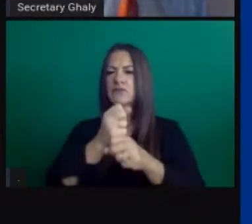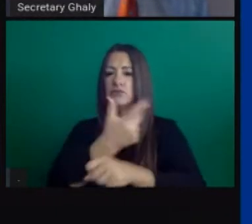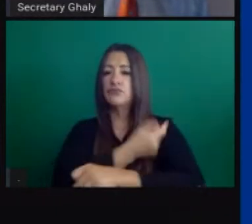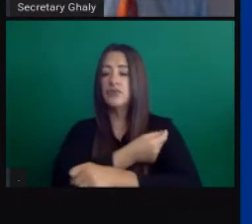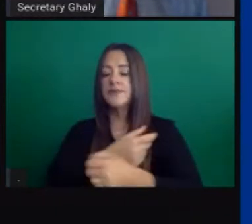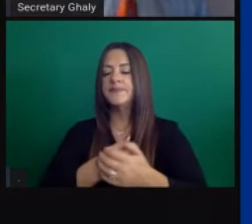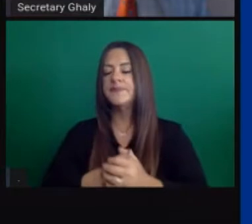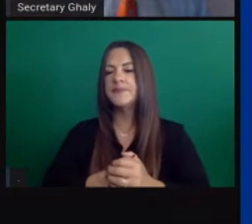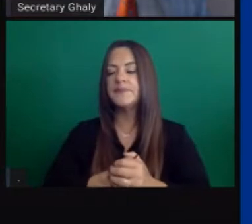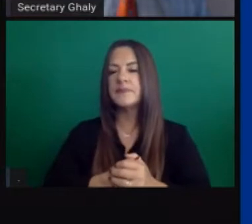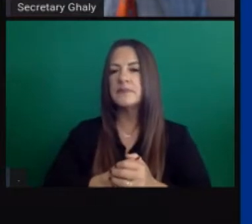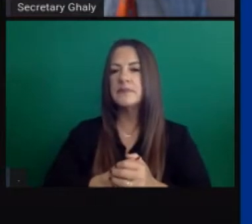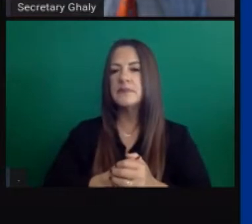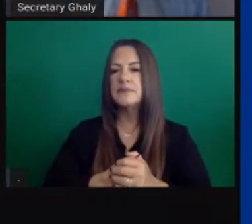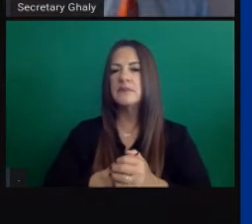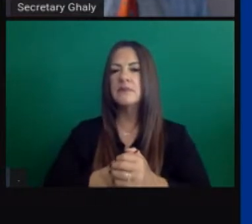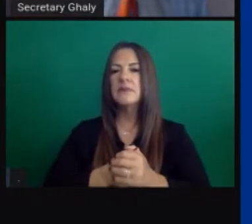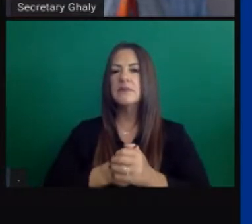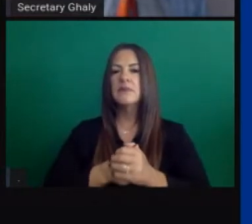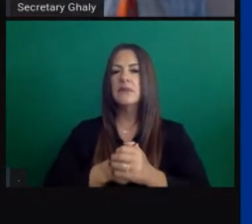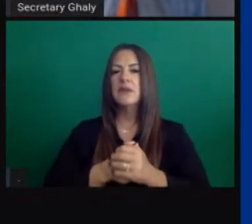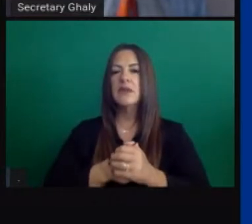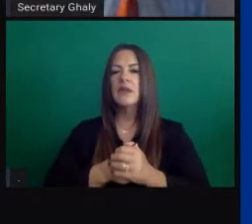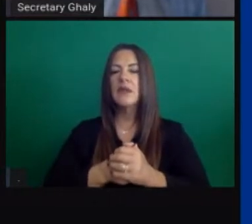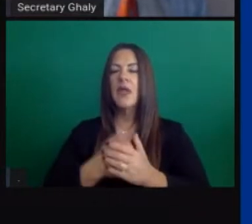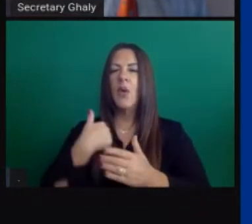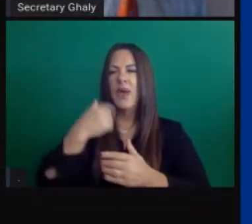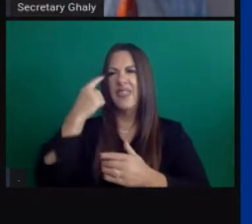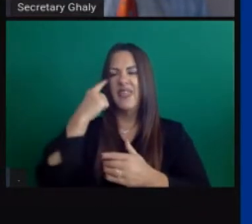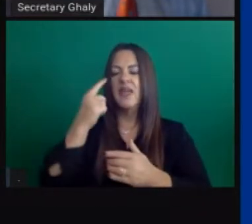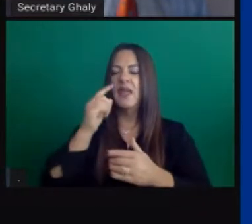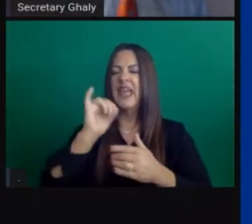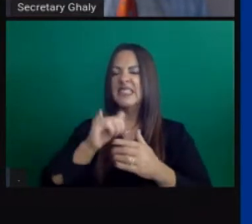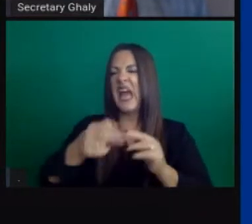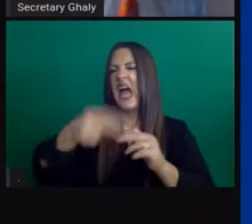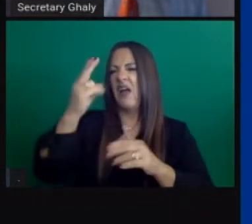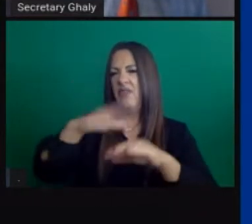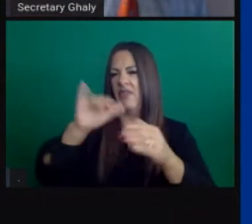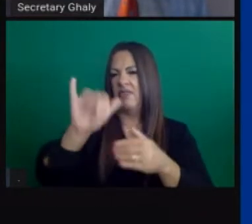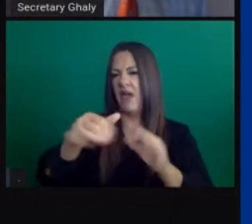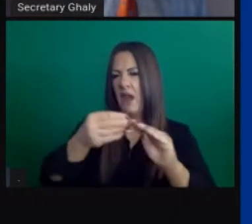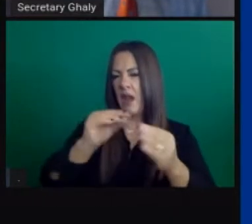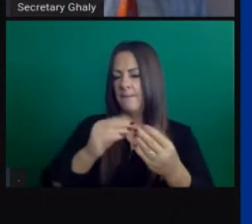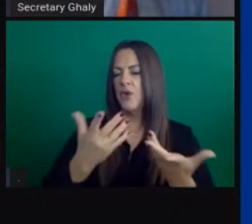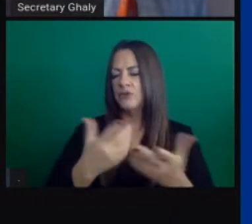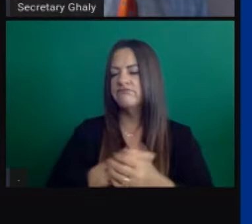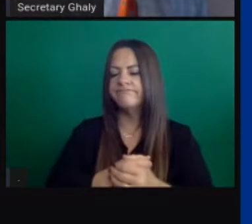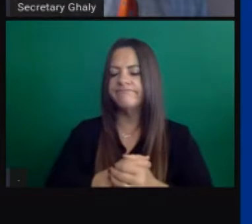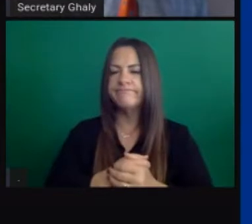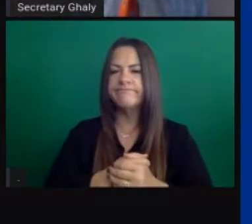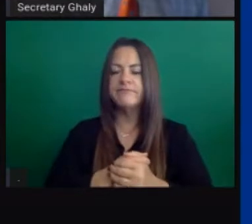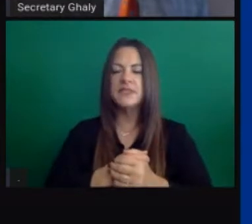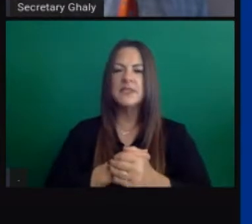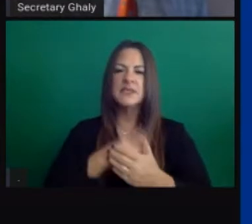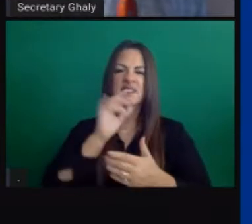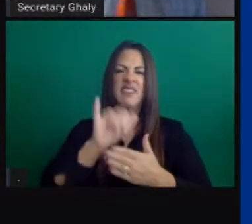number is underestimate of the true number of Californians who've been vaccinated, which is really the ultimate goal